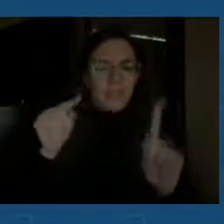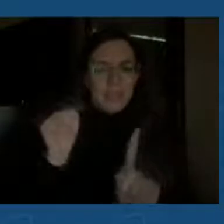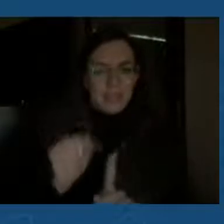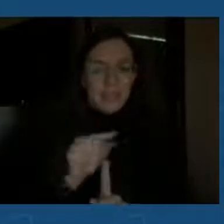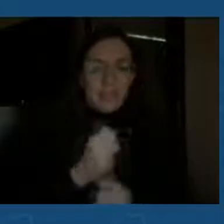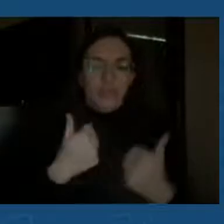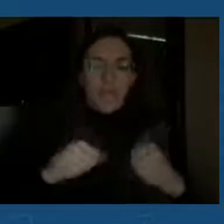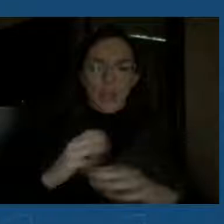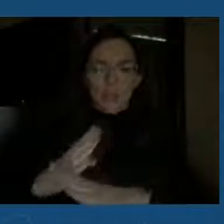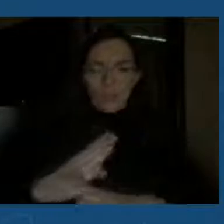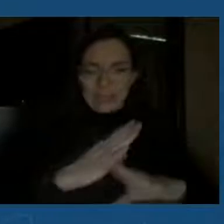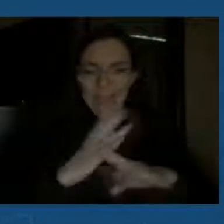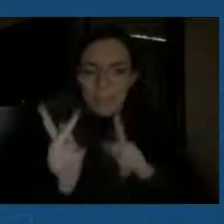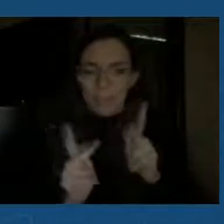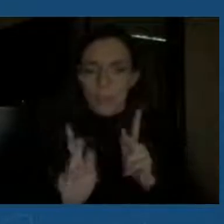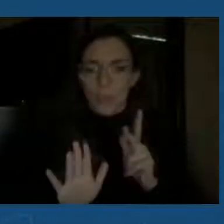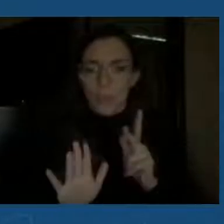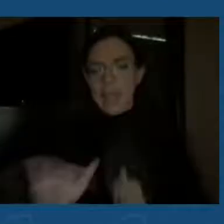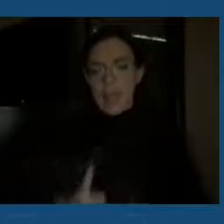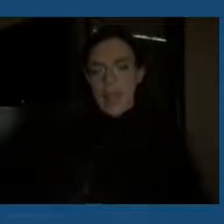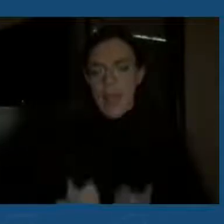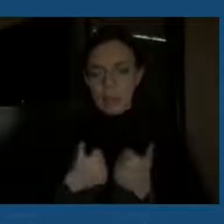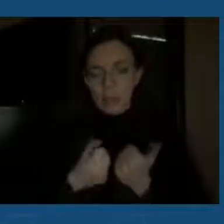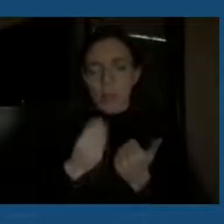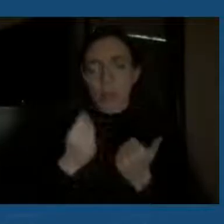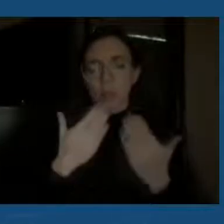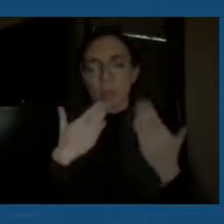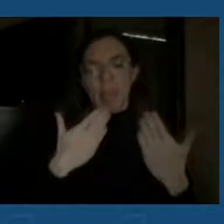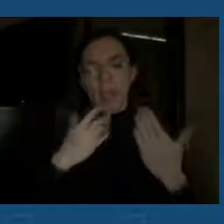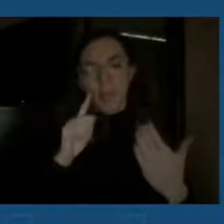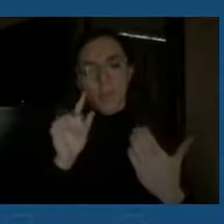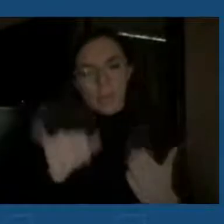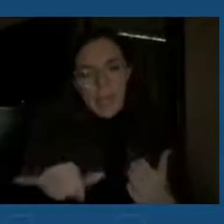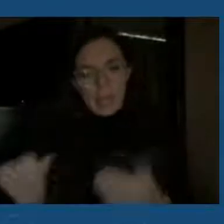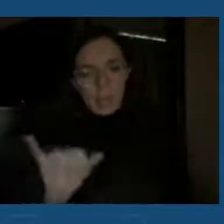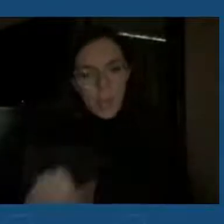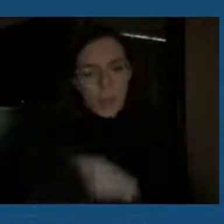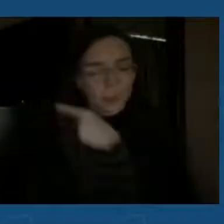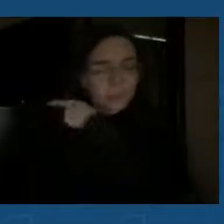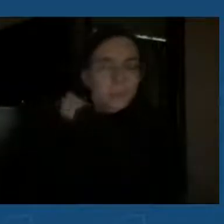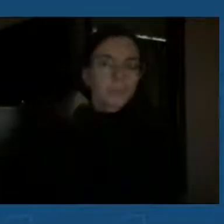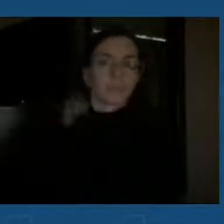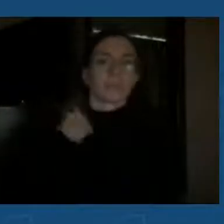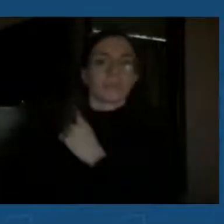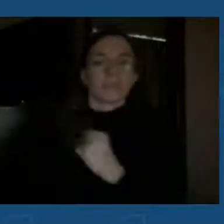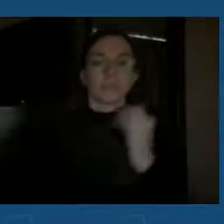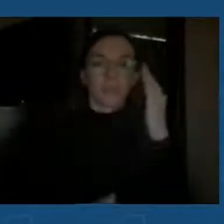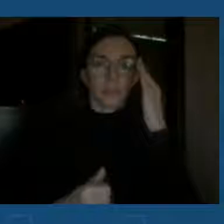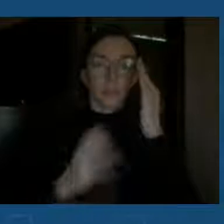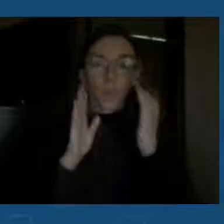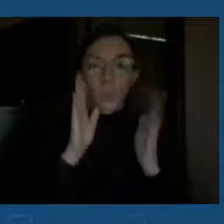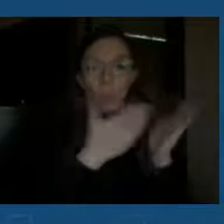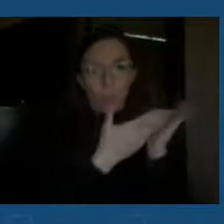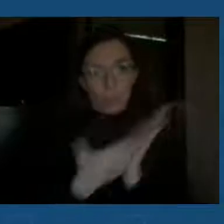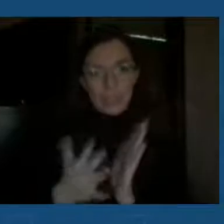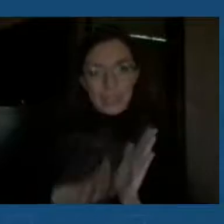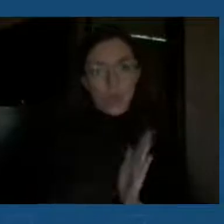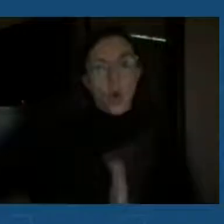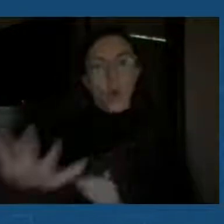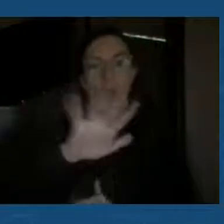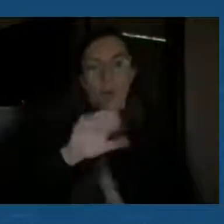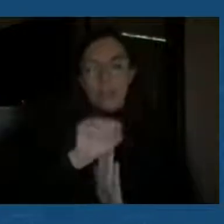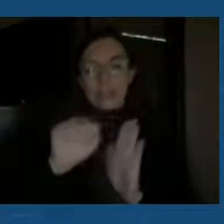livelihoods. And so I thank you for being great partners in that as well. And we're going to take this throughout the state. We've already had these gun